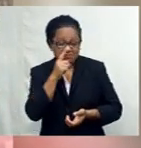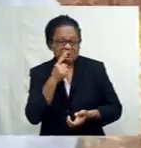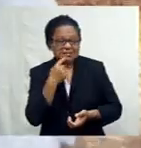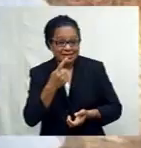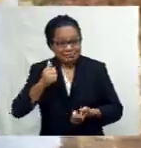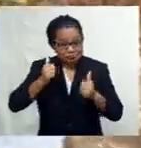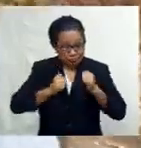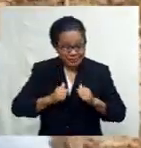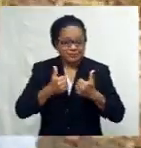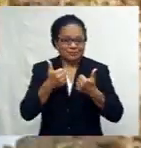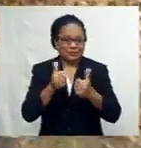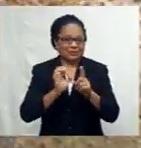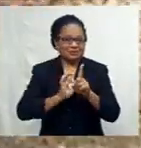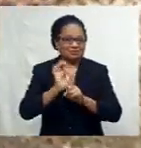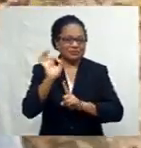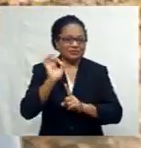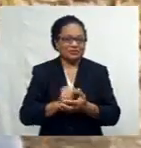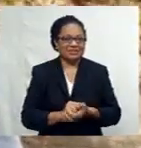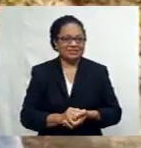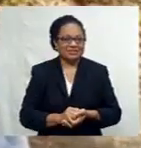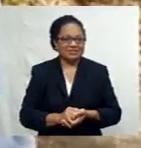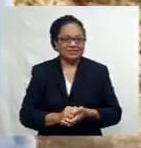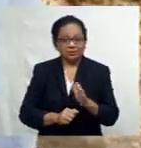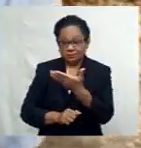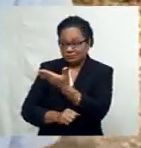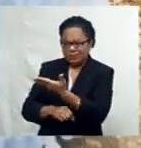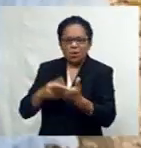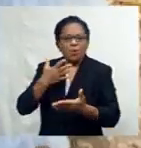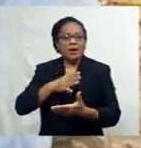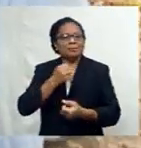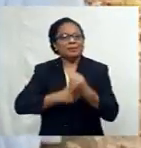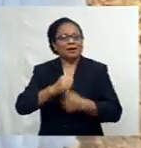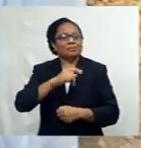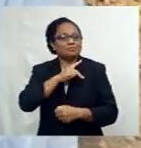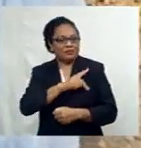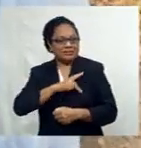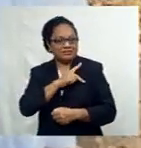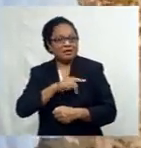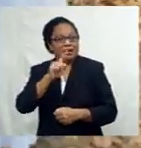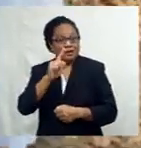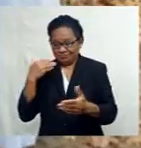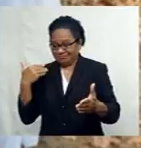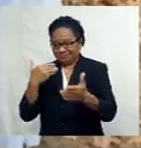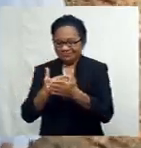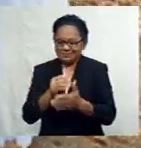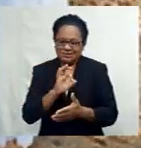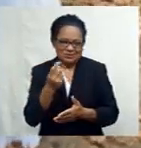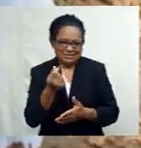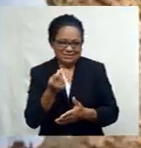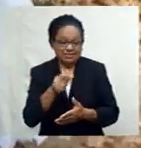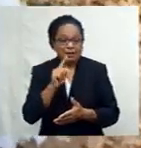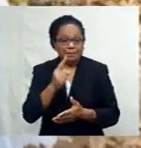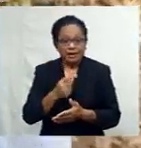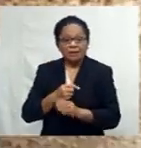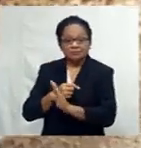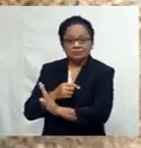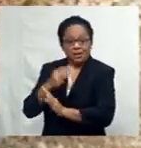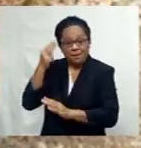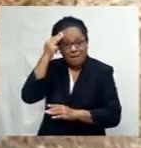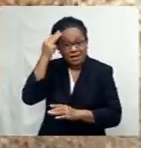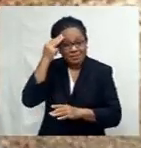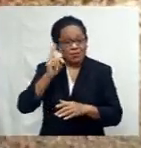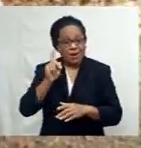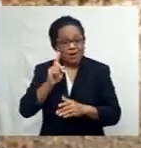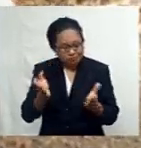perfect. Paving her way to become a professional dancer was not easy for Chandra. However, her mother has been the driving force